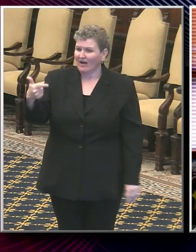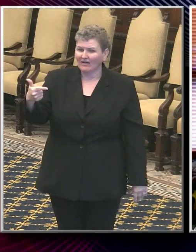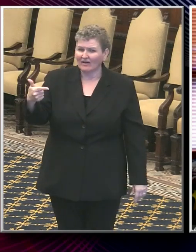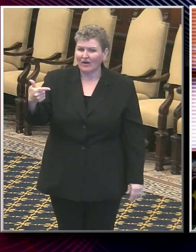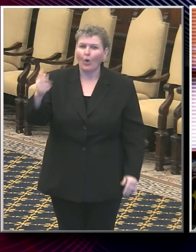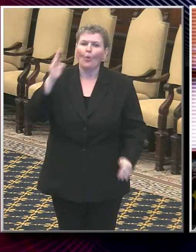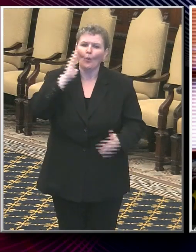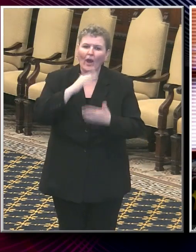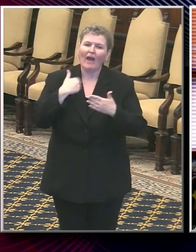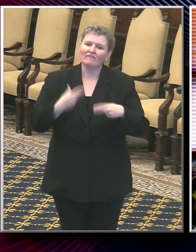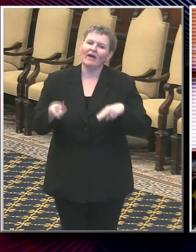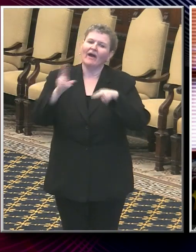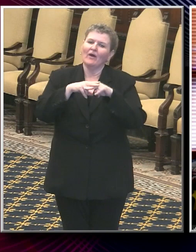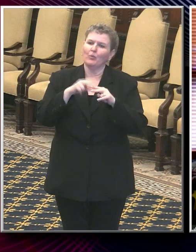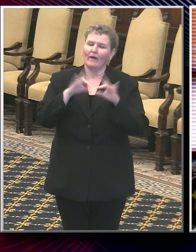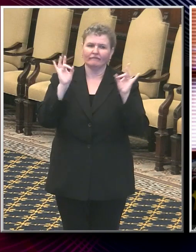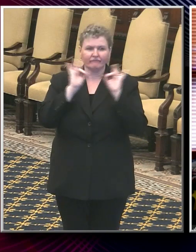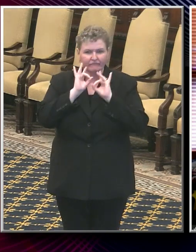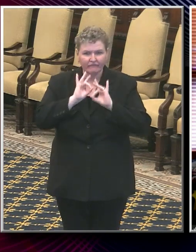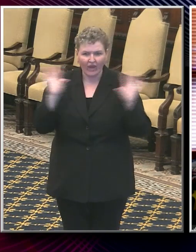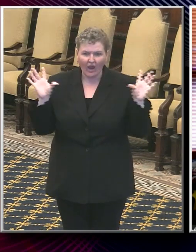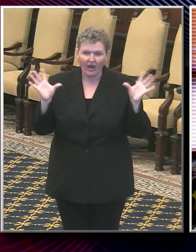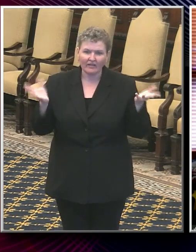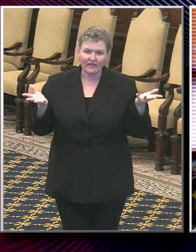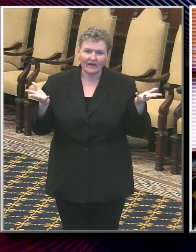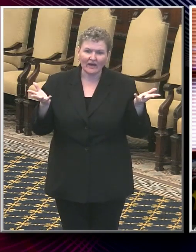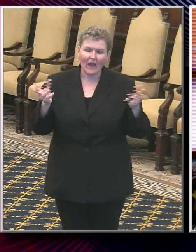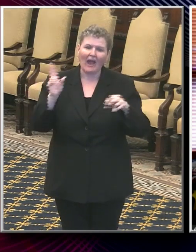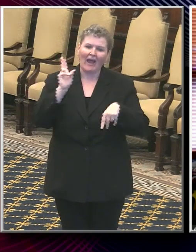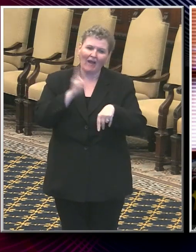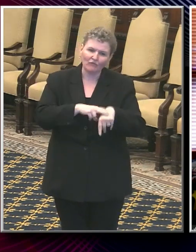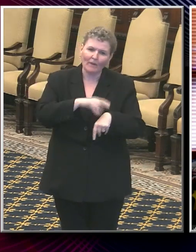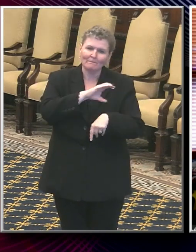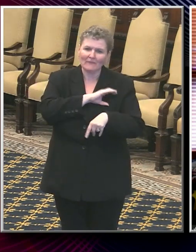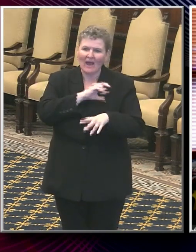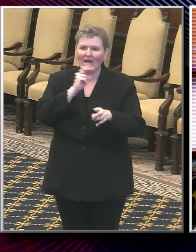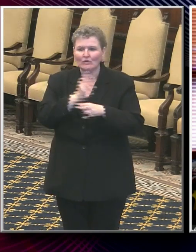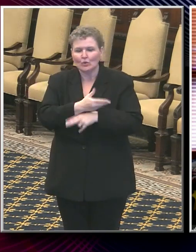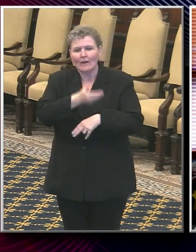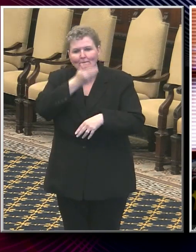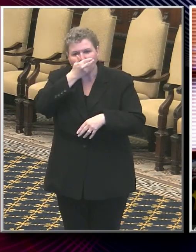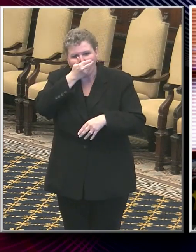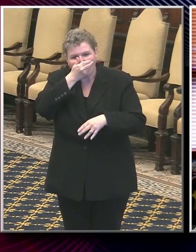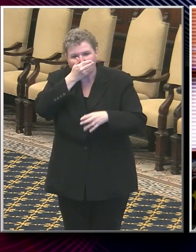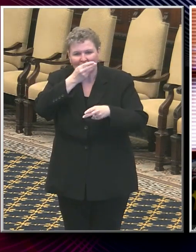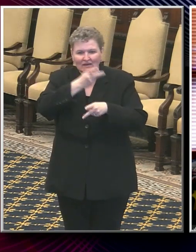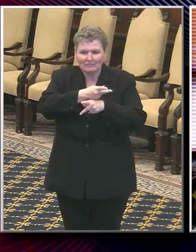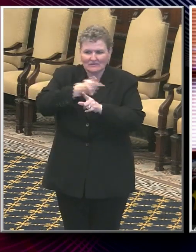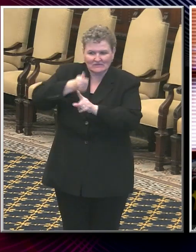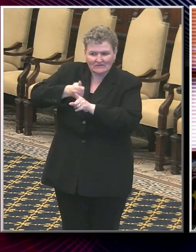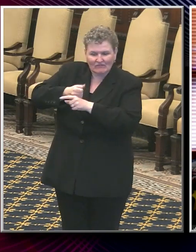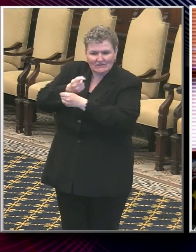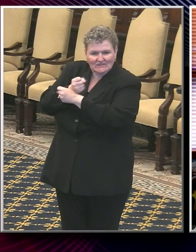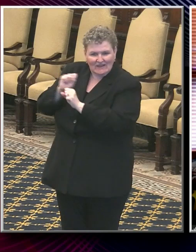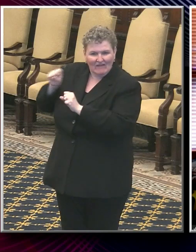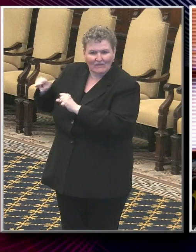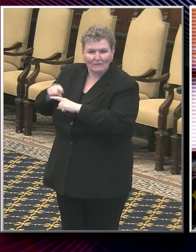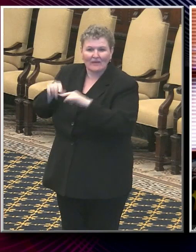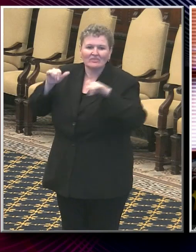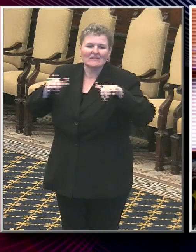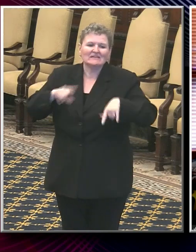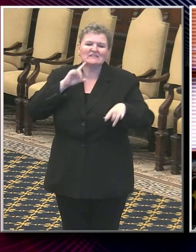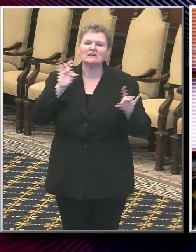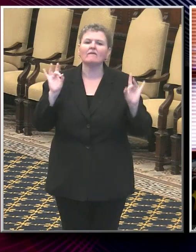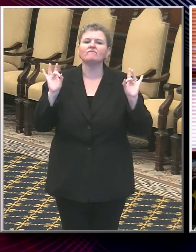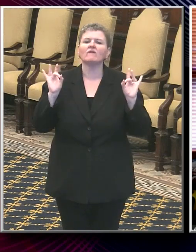precautions when it comes to masking and doing things that they have to keep themselves safe. But I think we were in a violent society and a very poor